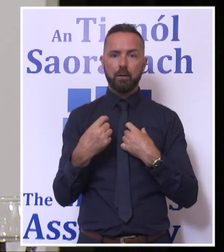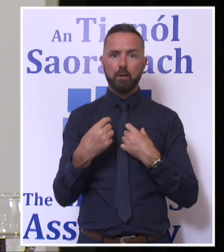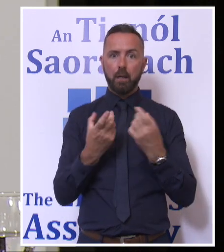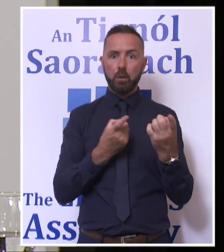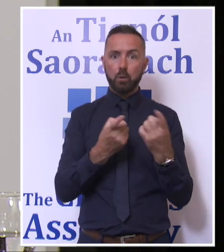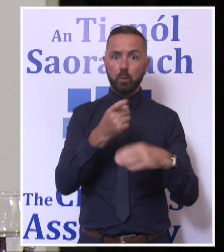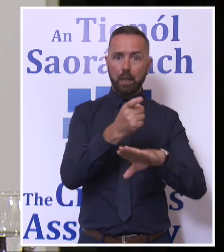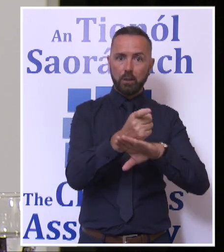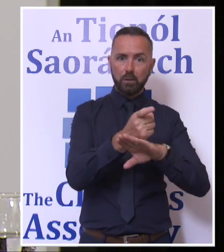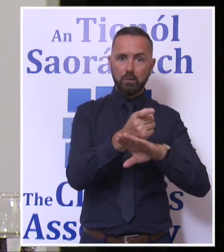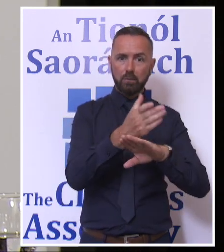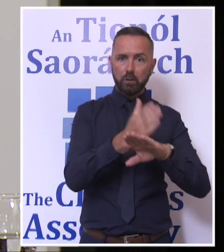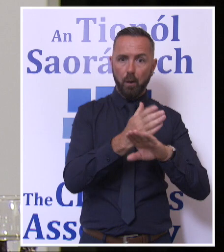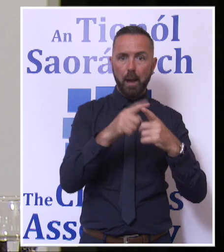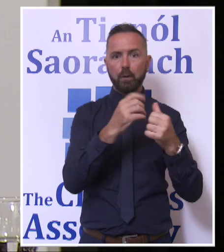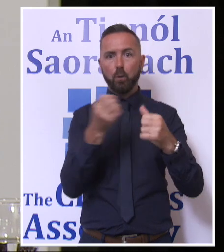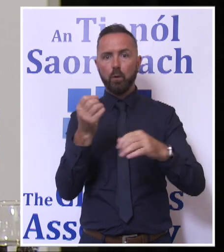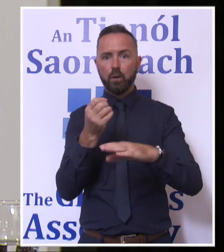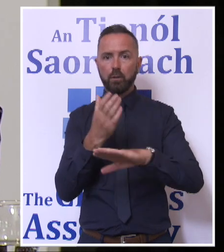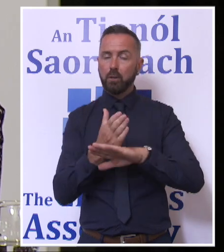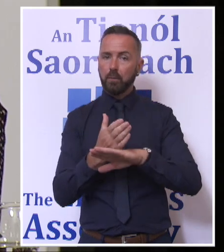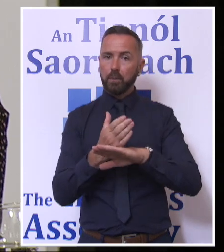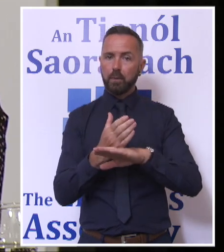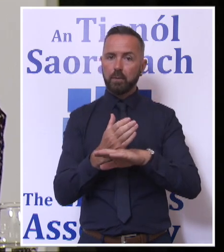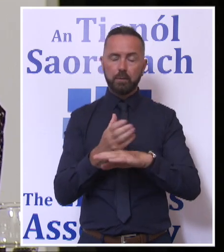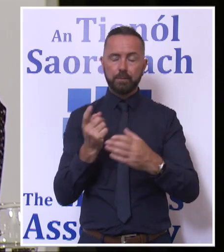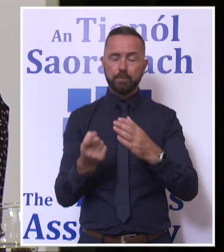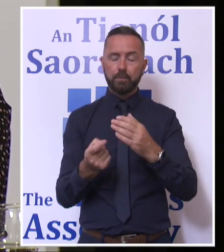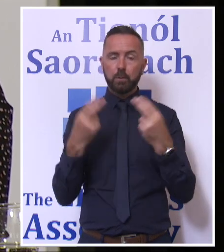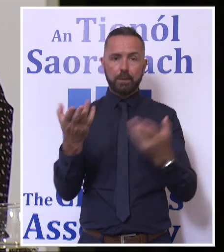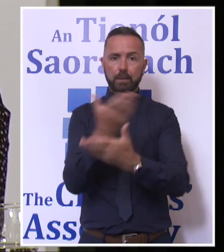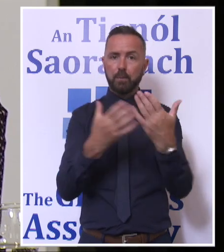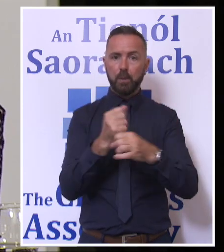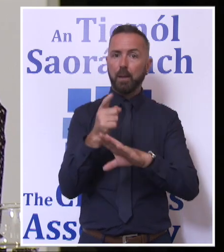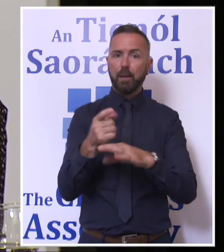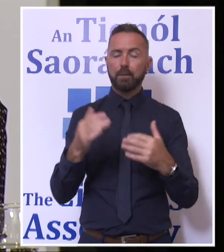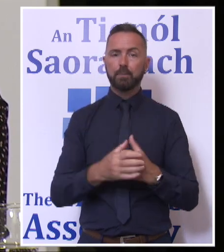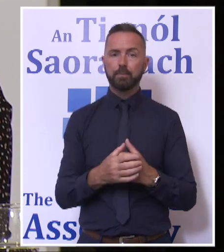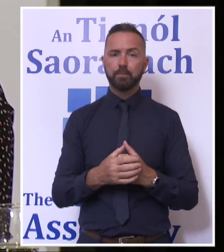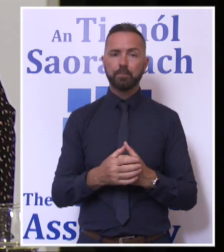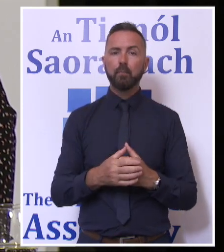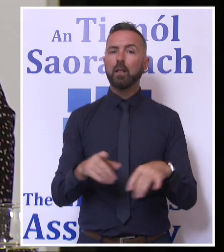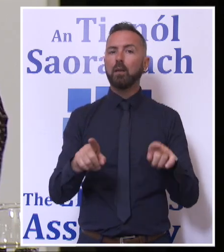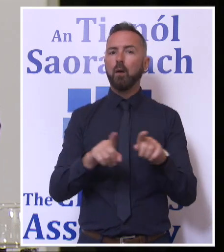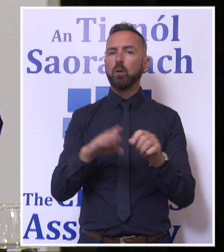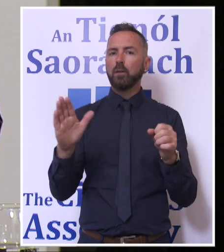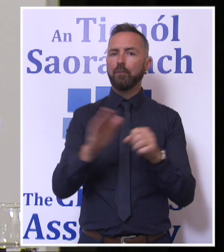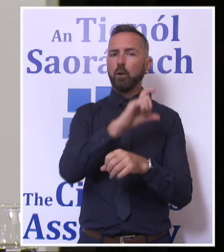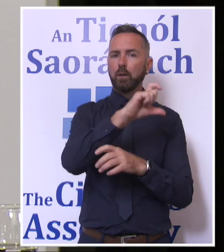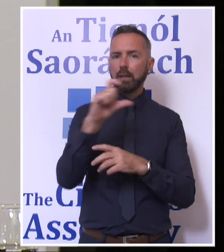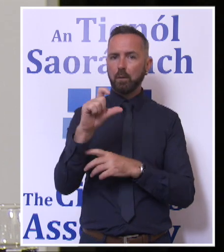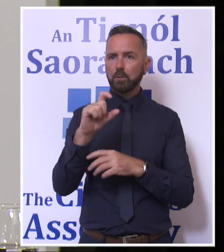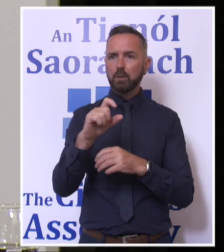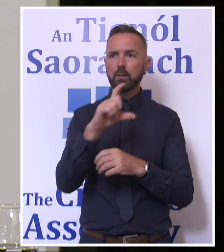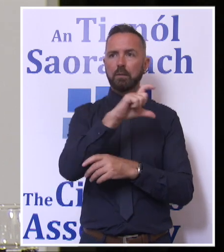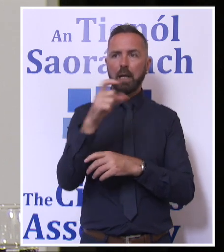deliberation? And also the dynamic between any directly elected mayor, the full council, the council